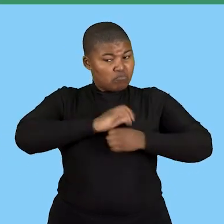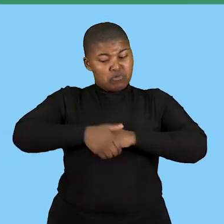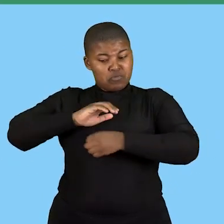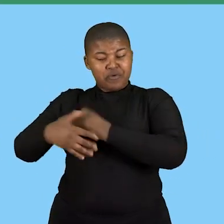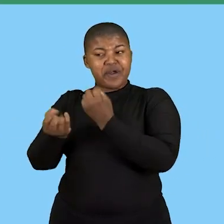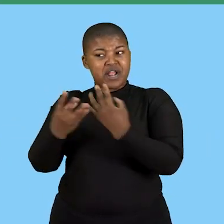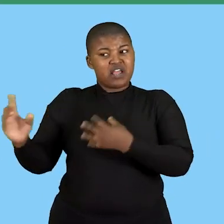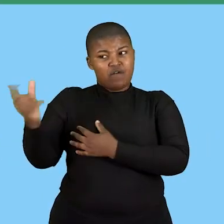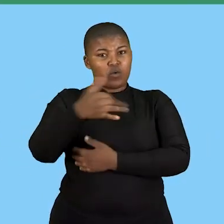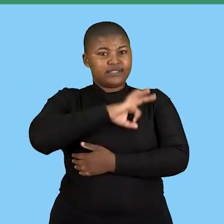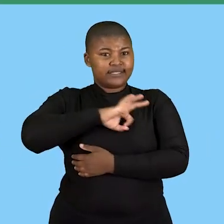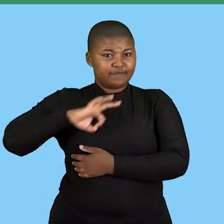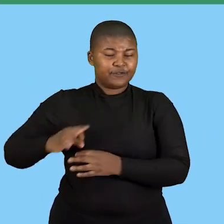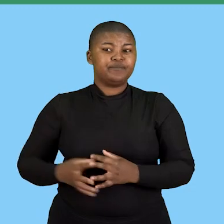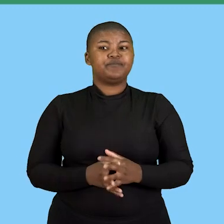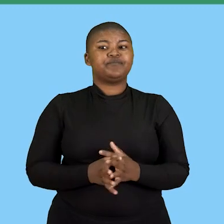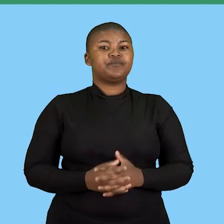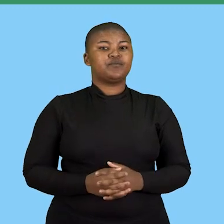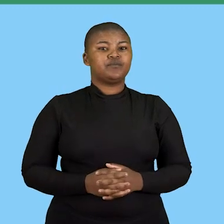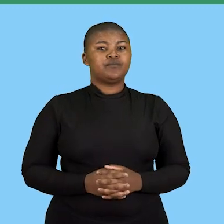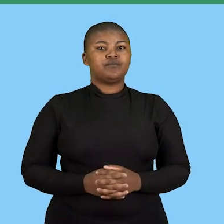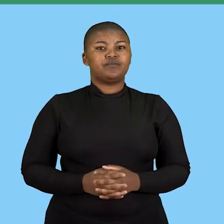is provided to all workers.